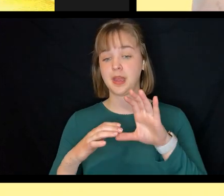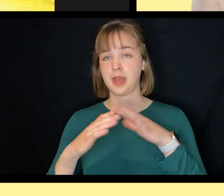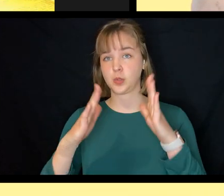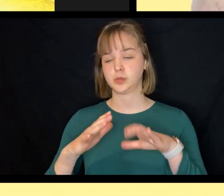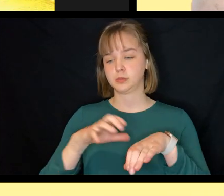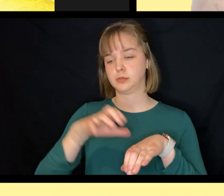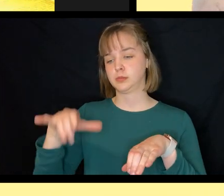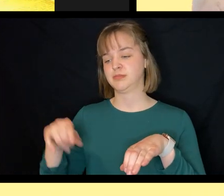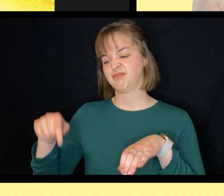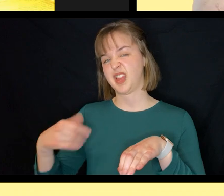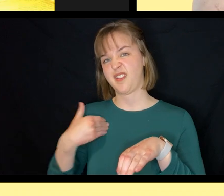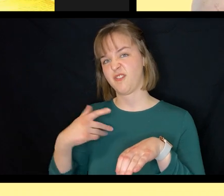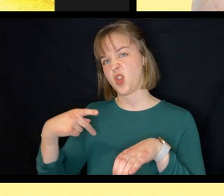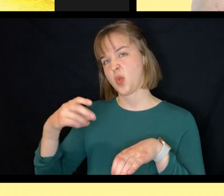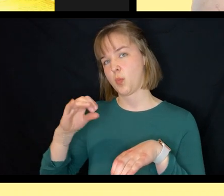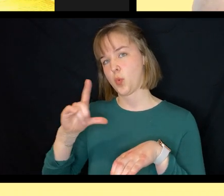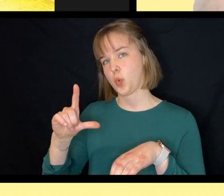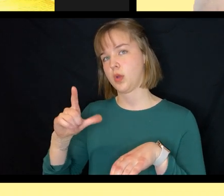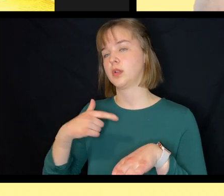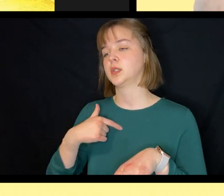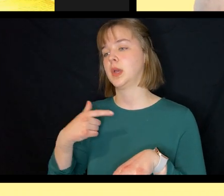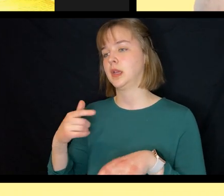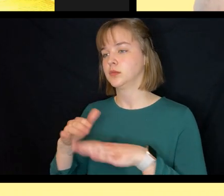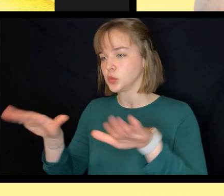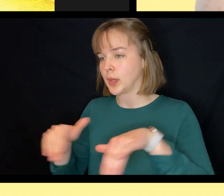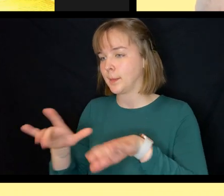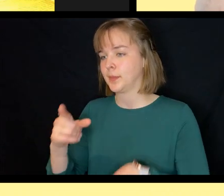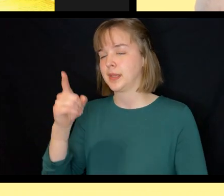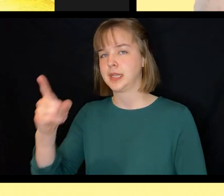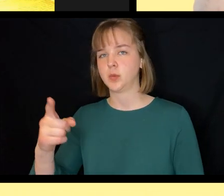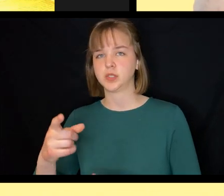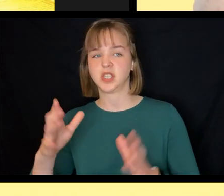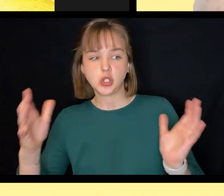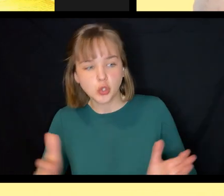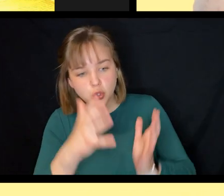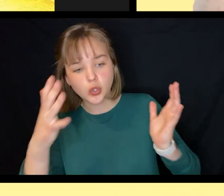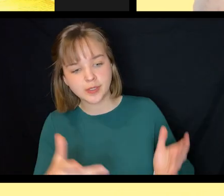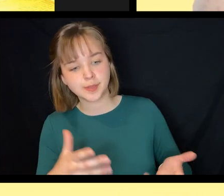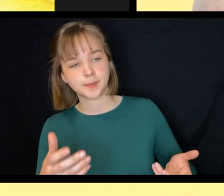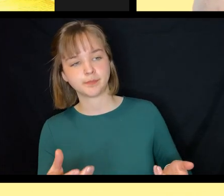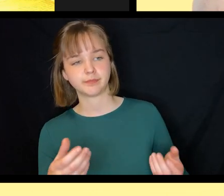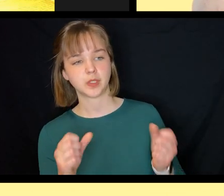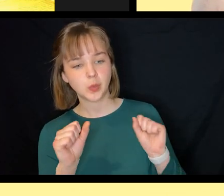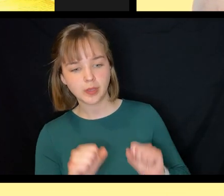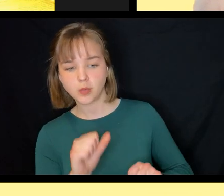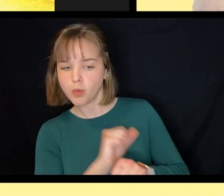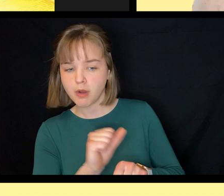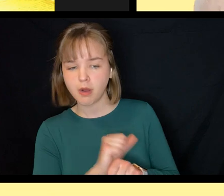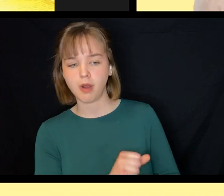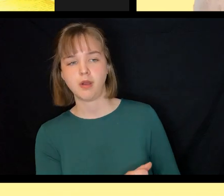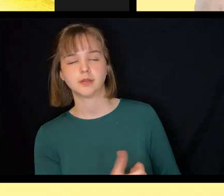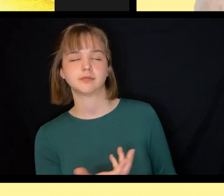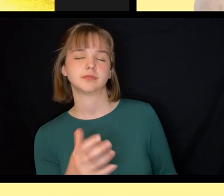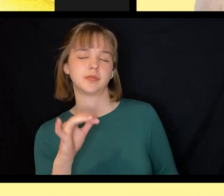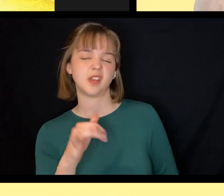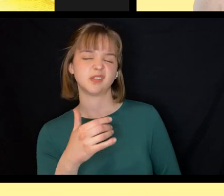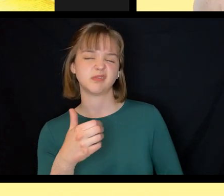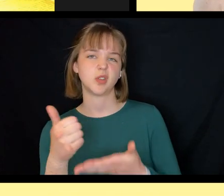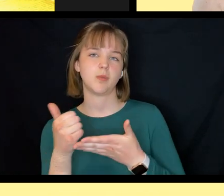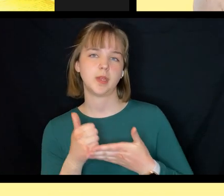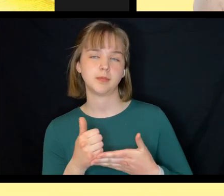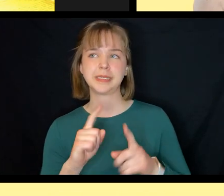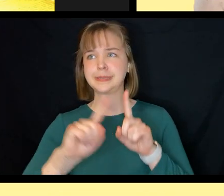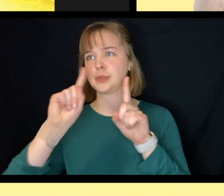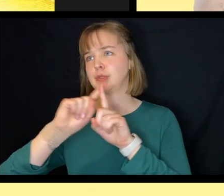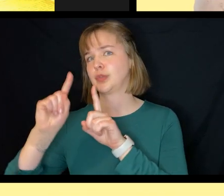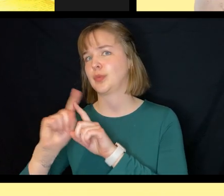there, and he was giving me some like times and just pushing me and making sure I didn't slack off. So definitely a lot of